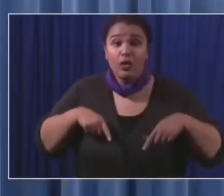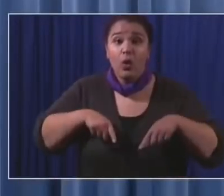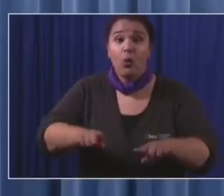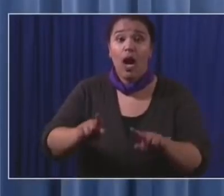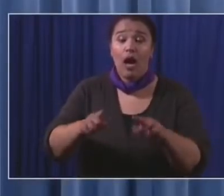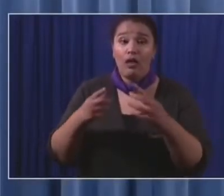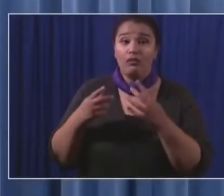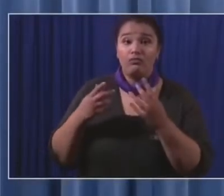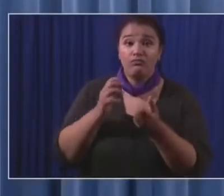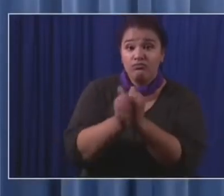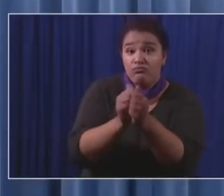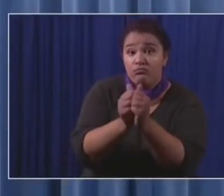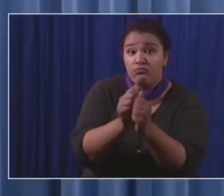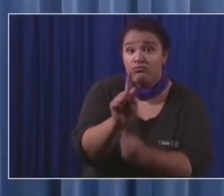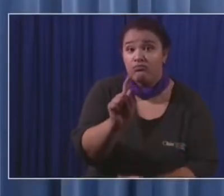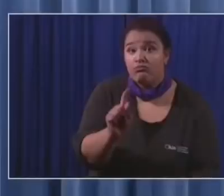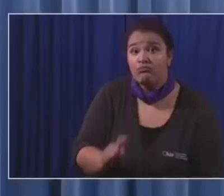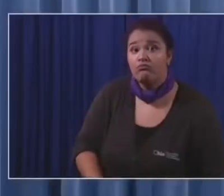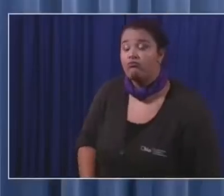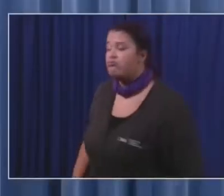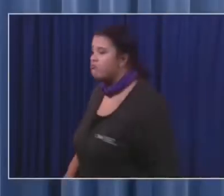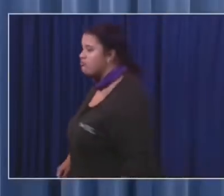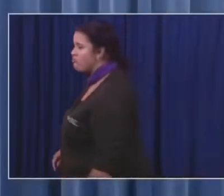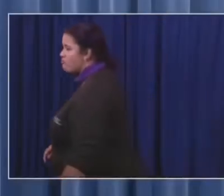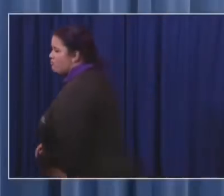to wear masks when they play?